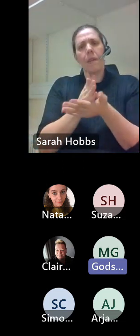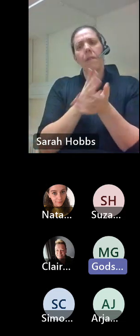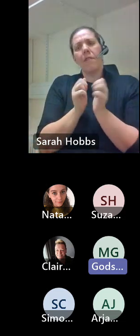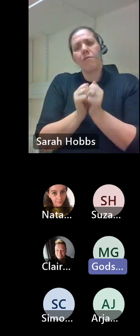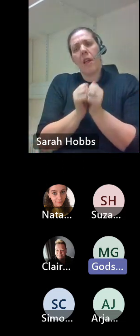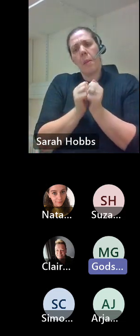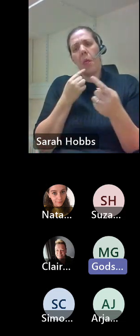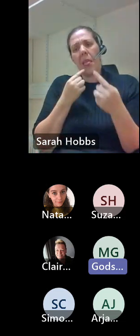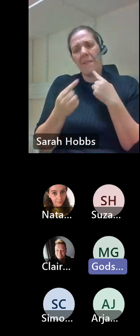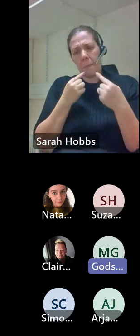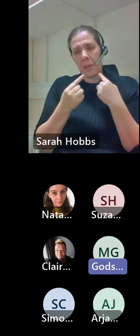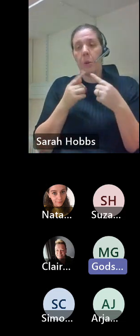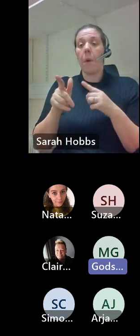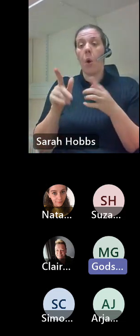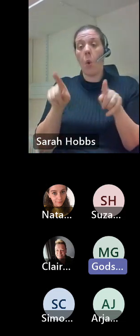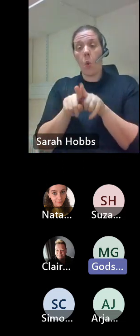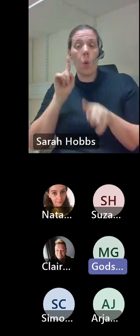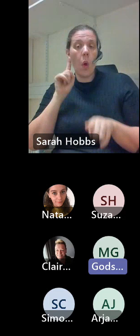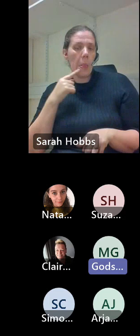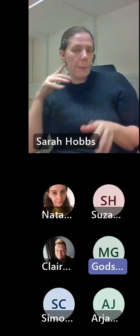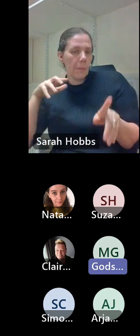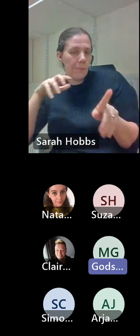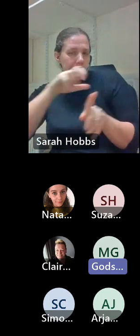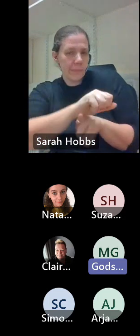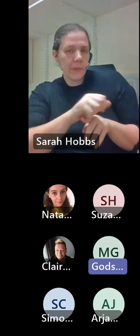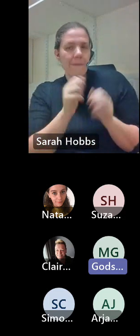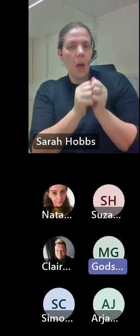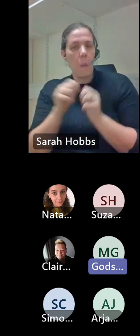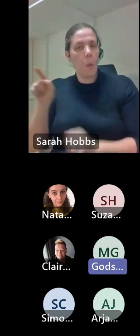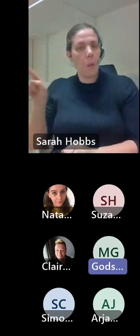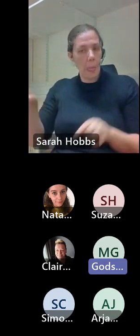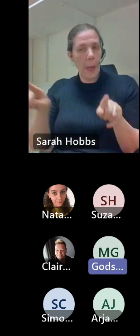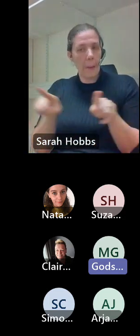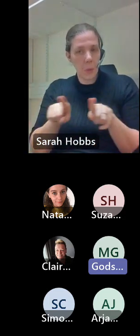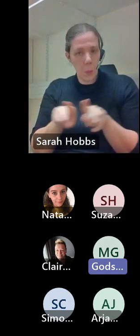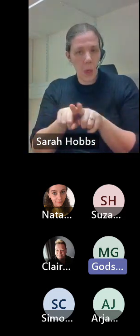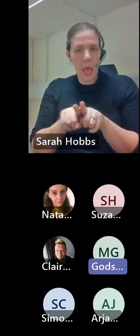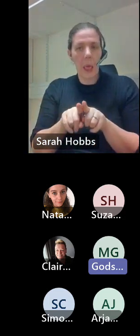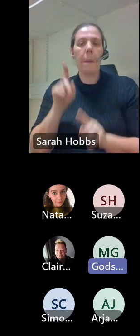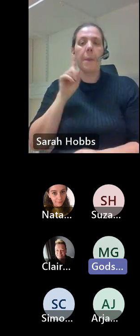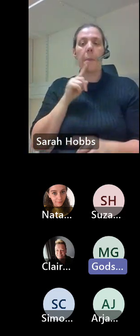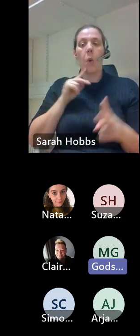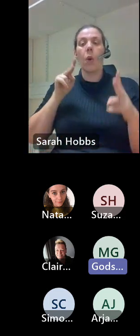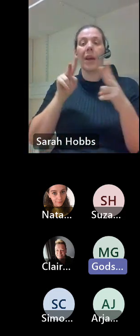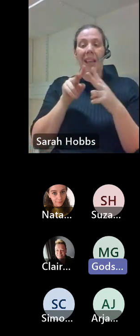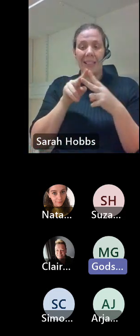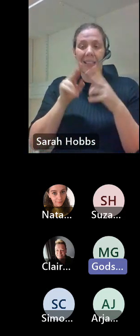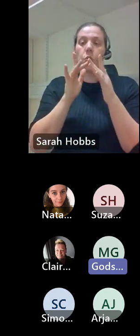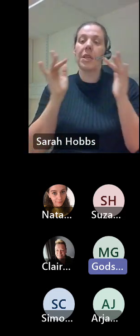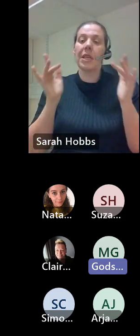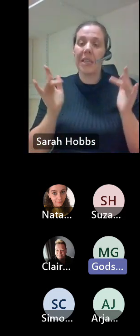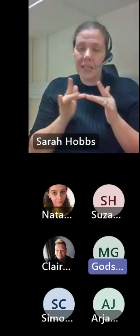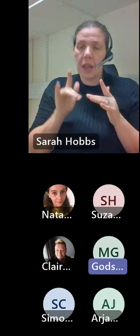clearly it's valuable to other people. Now, the problem is that a lot of people are connected to the internet these days in terms of their mobile device or their